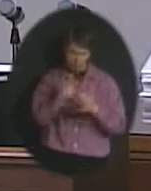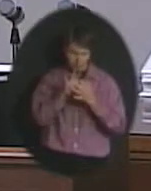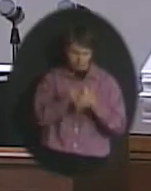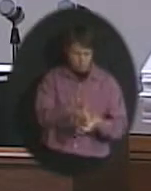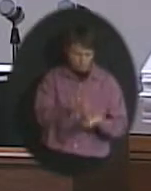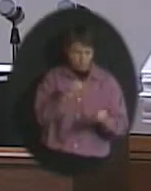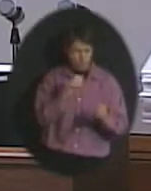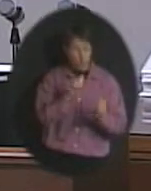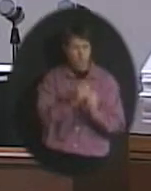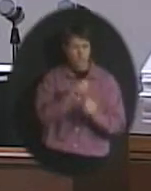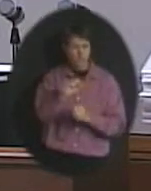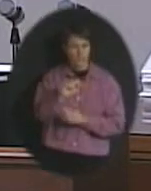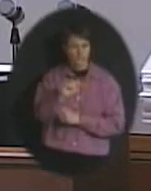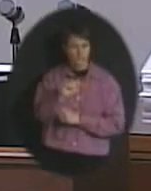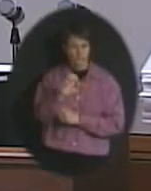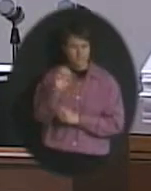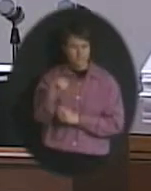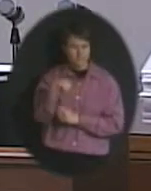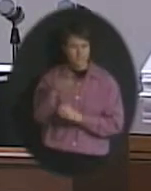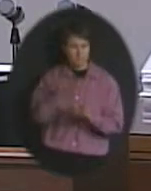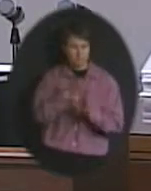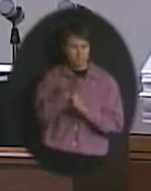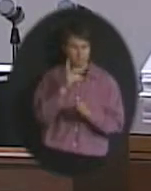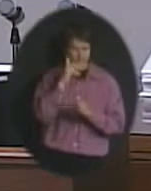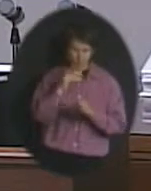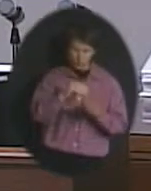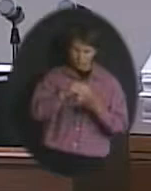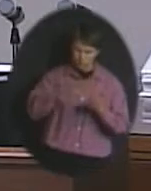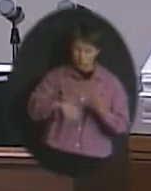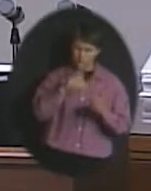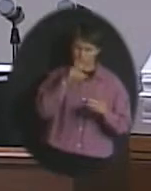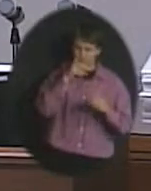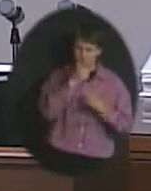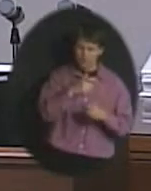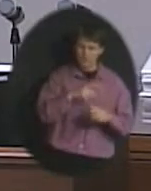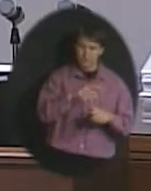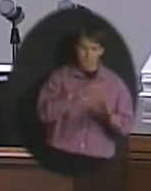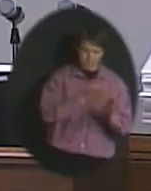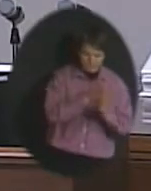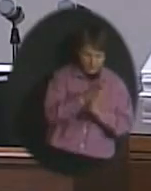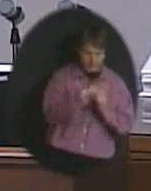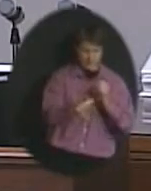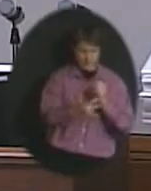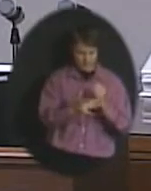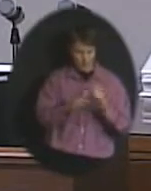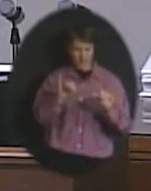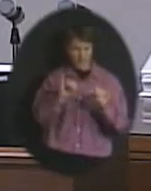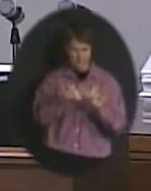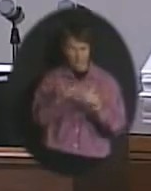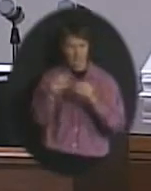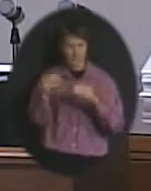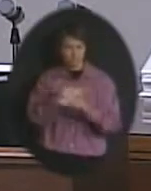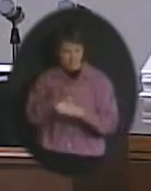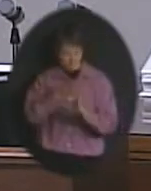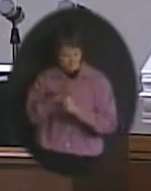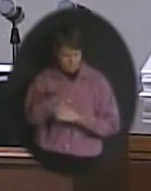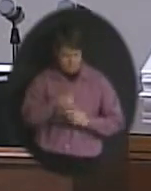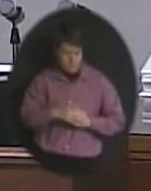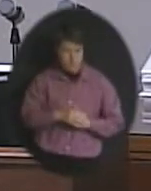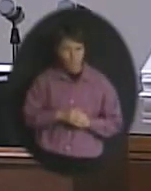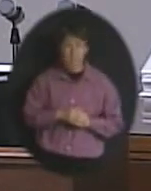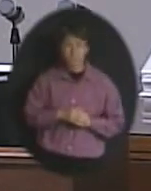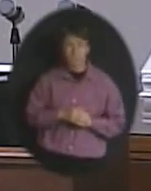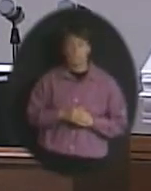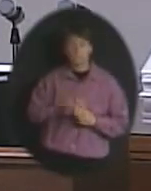STEM careers for students interested in science, technology, engineering, and math fields. Developmentally, middle school students